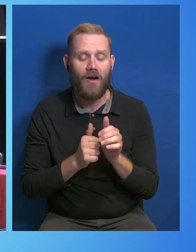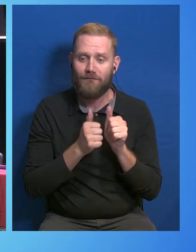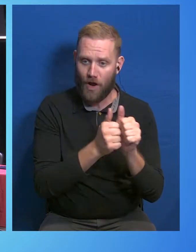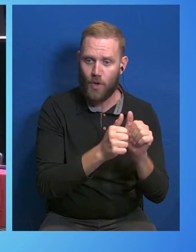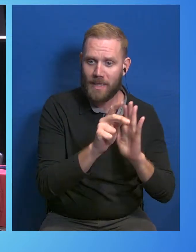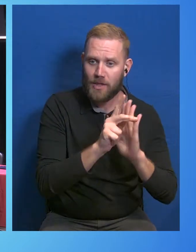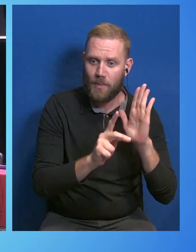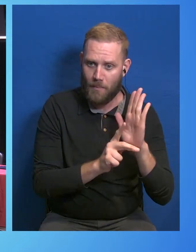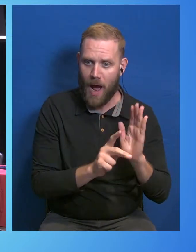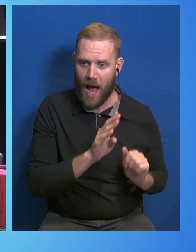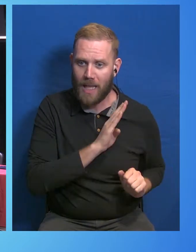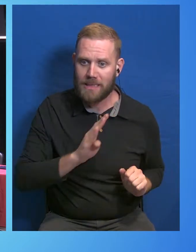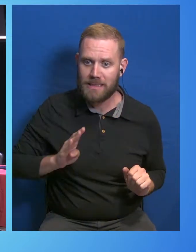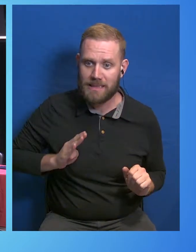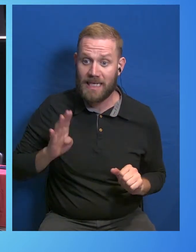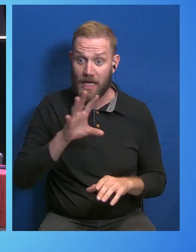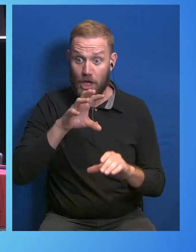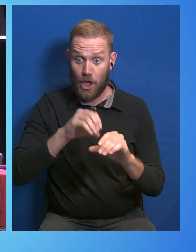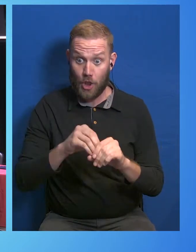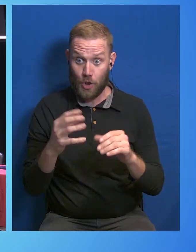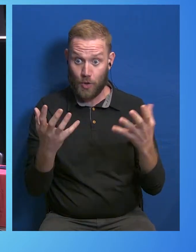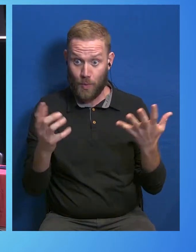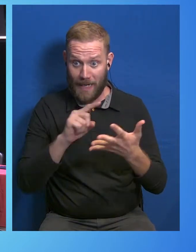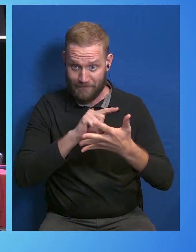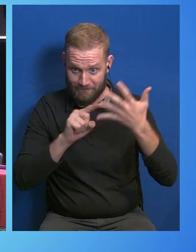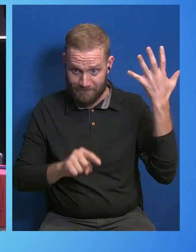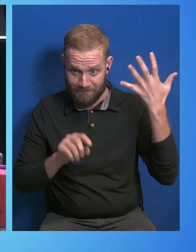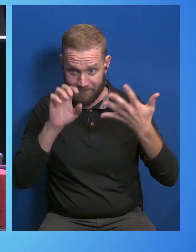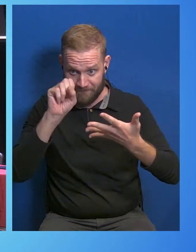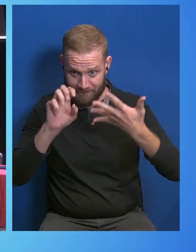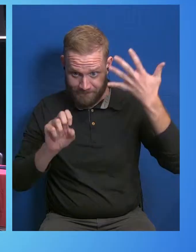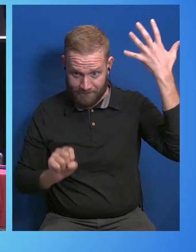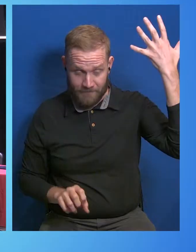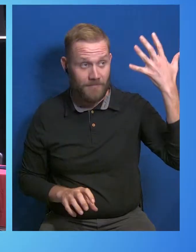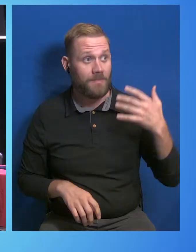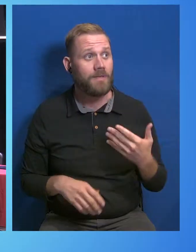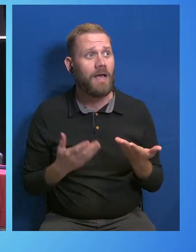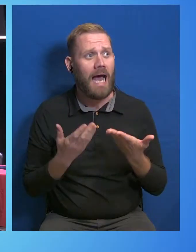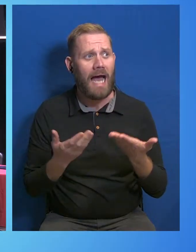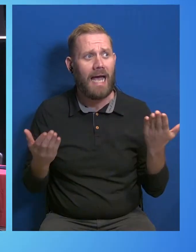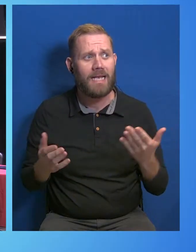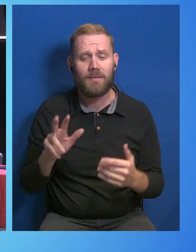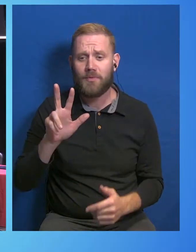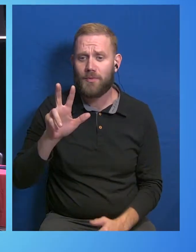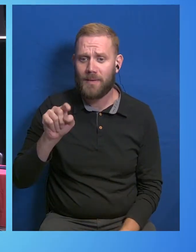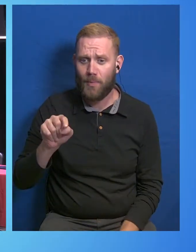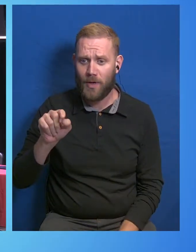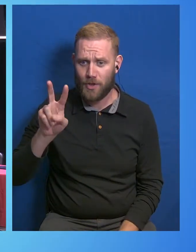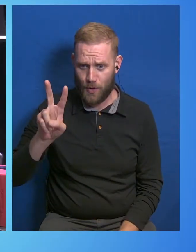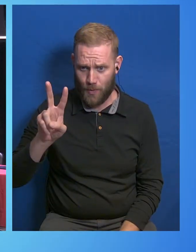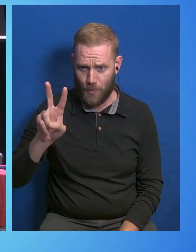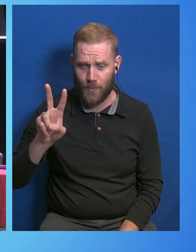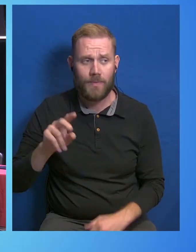policy, and that is going to include a couple things. It will include items 3.2,